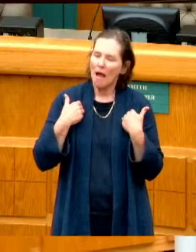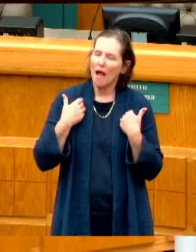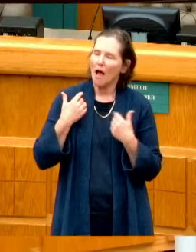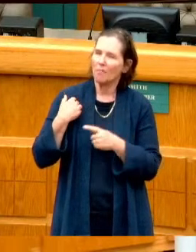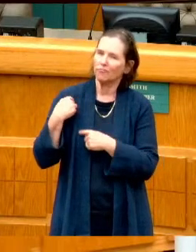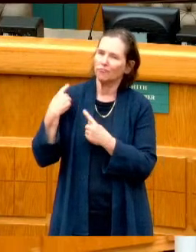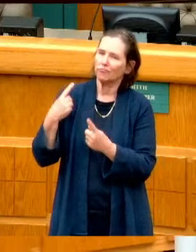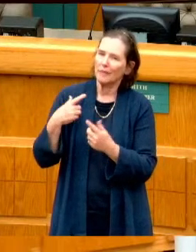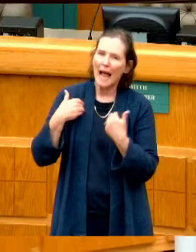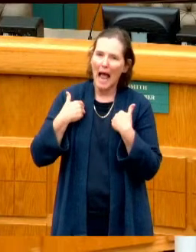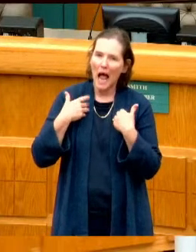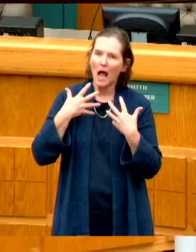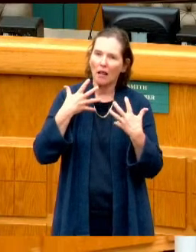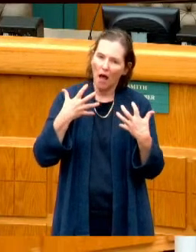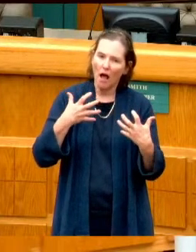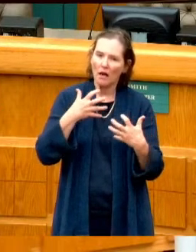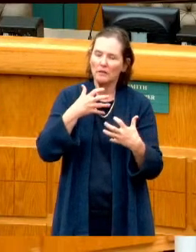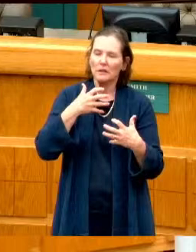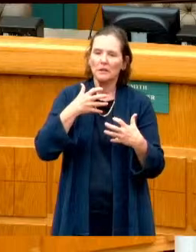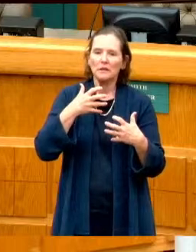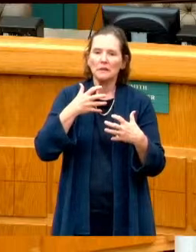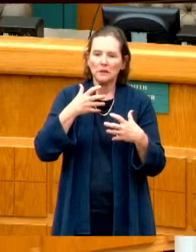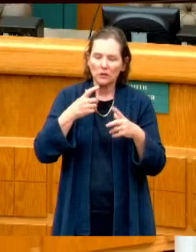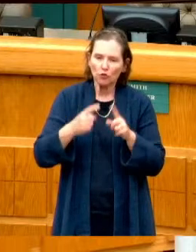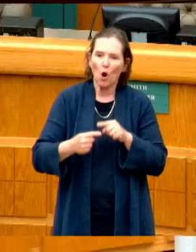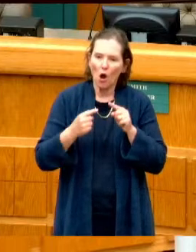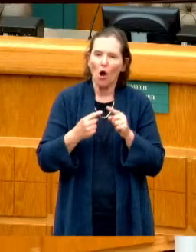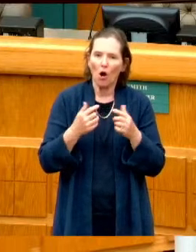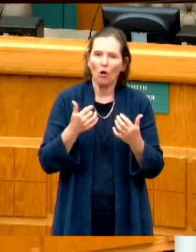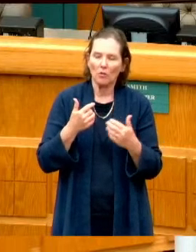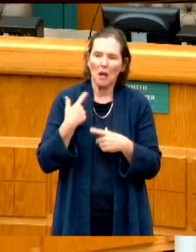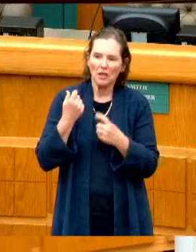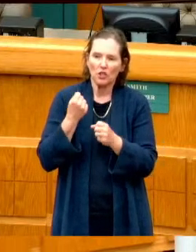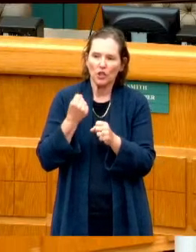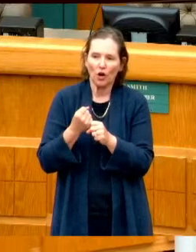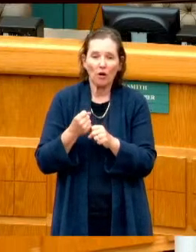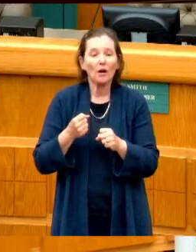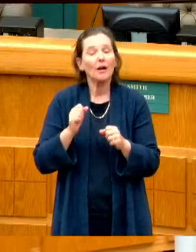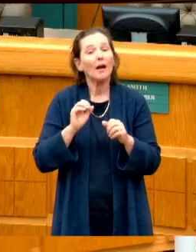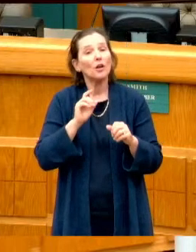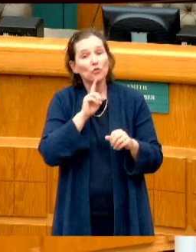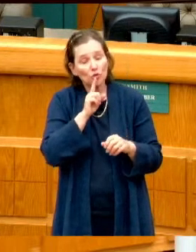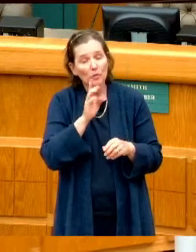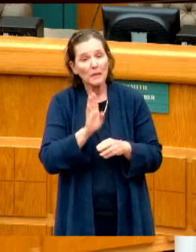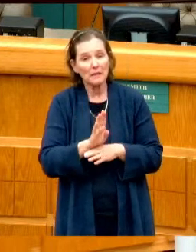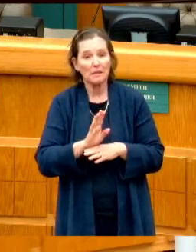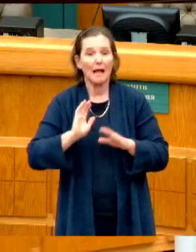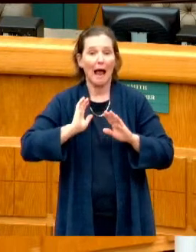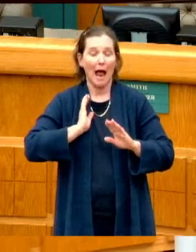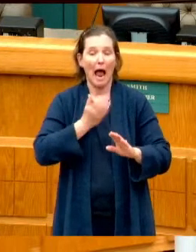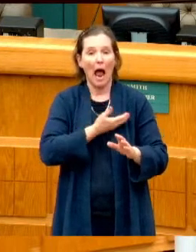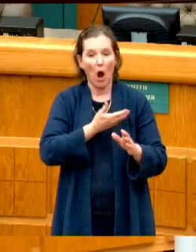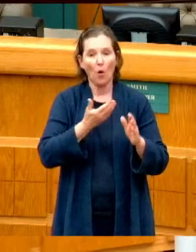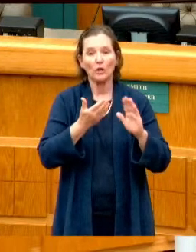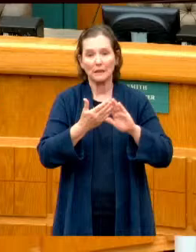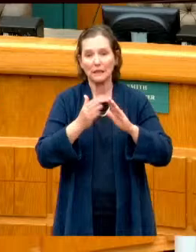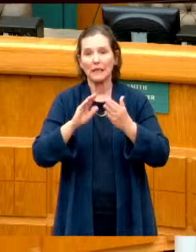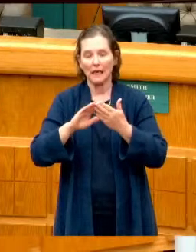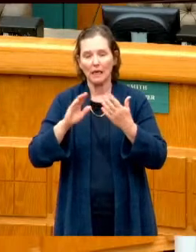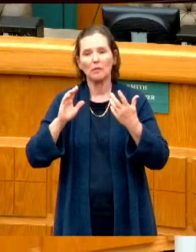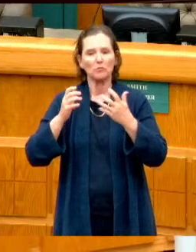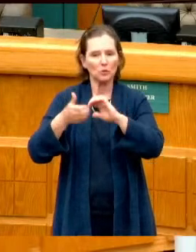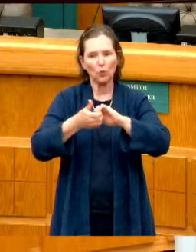everyone that our city has also come together and shown great resiliency. And I pray that by next Easter, the meaning